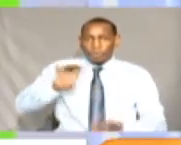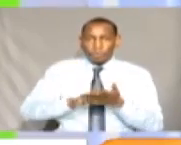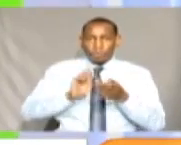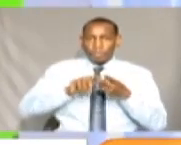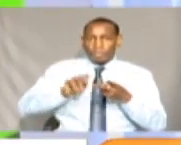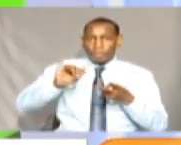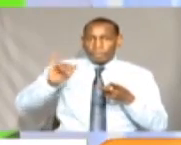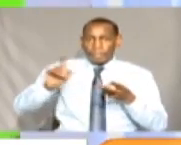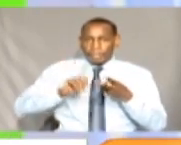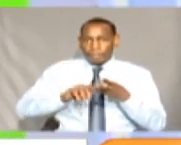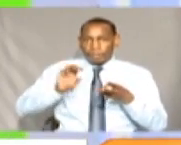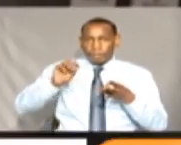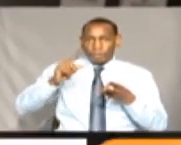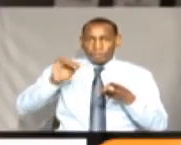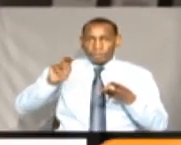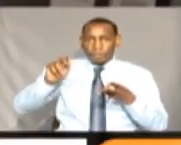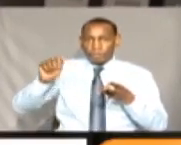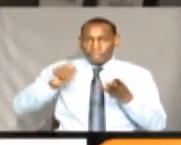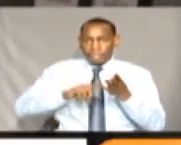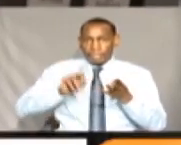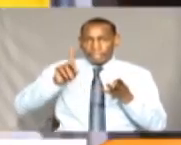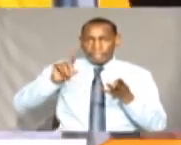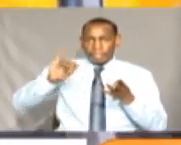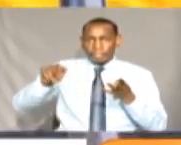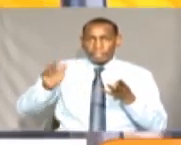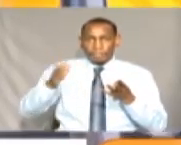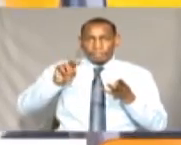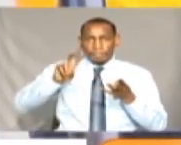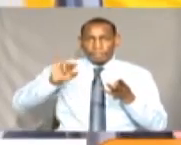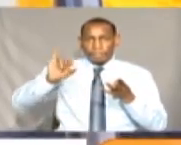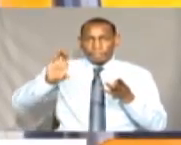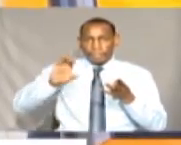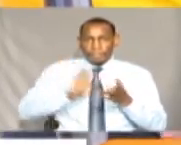Ajo Mbuta, Ogina Koko to DJ Vic.